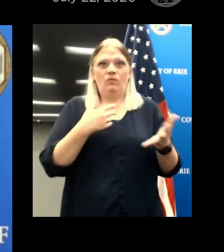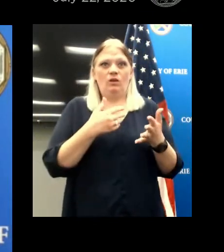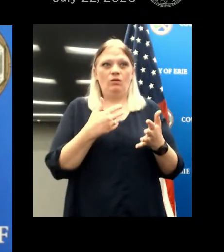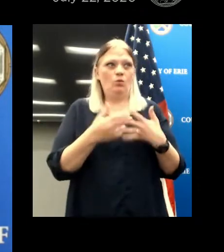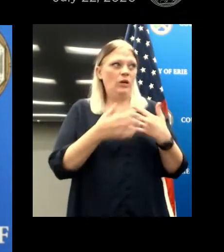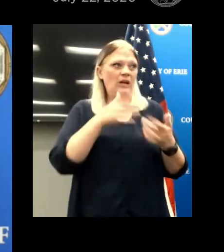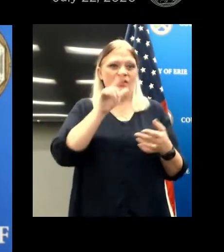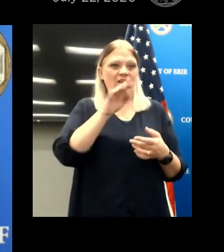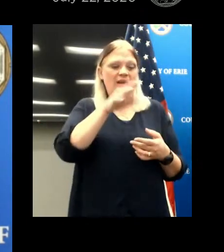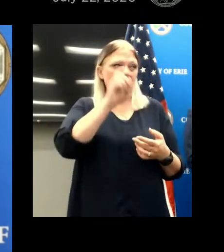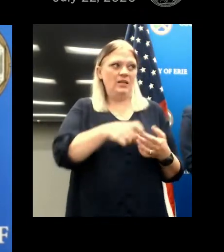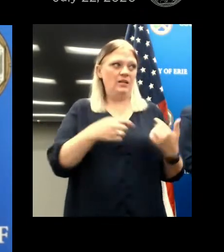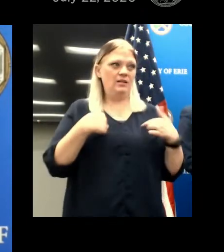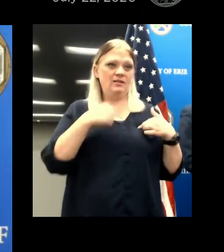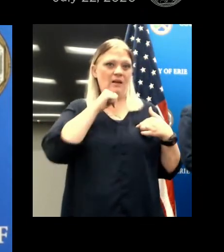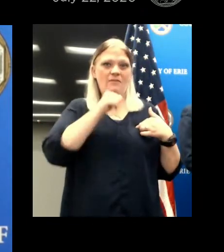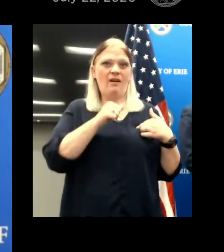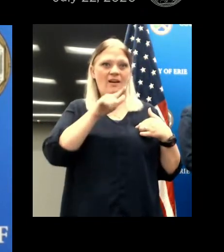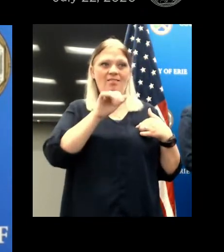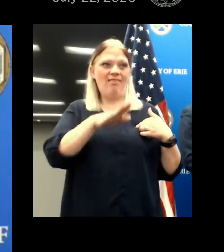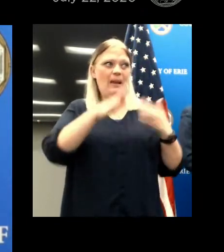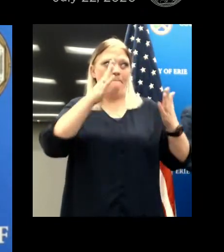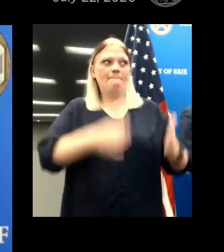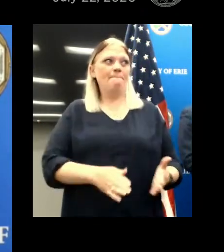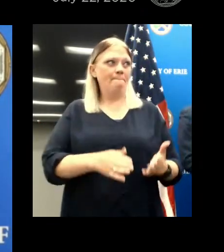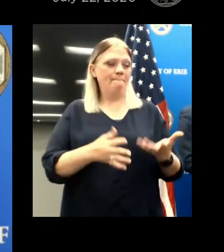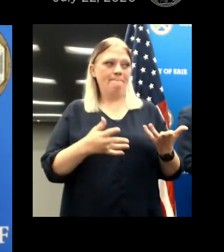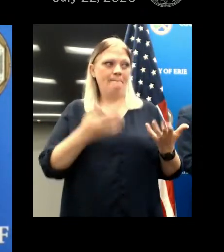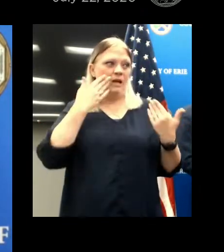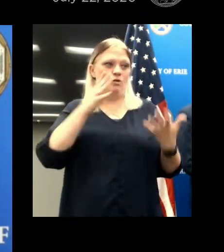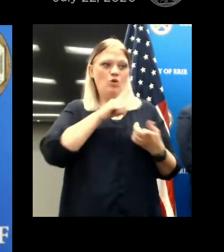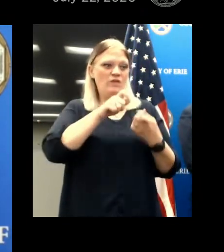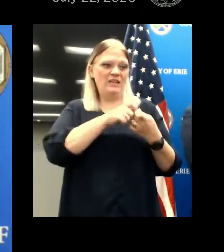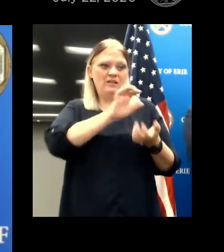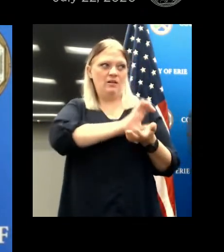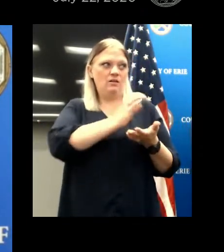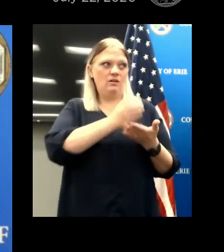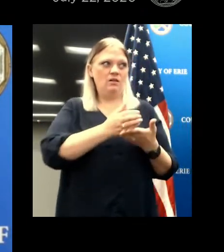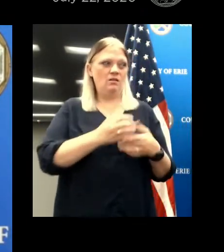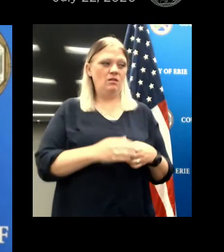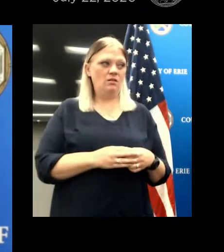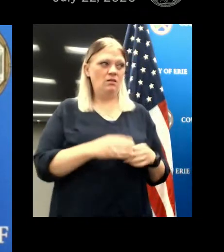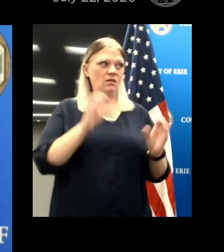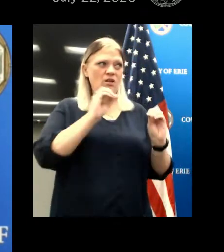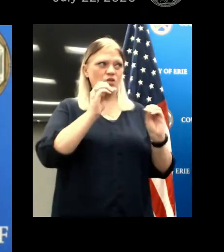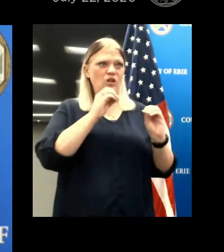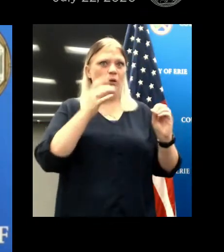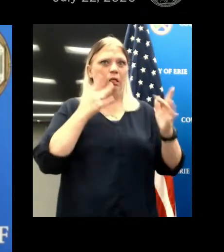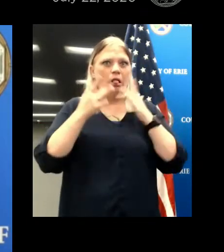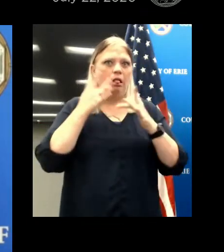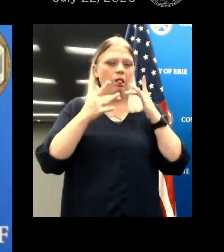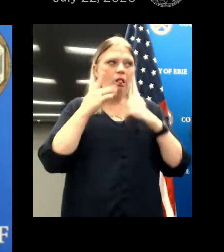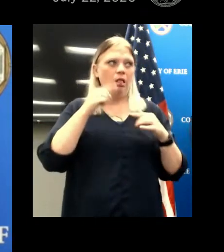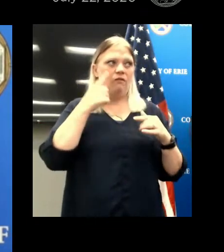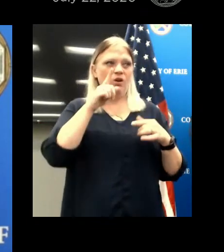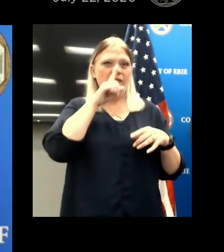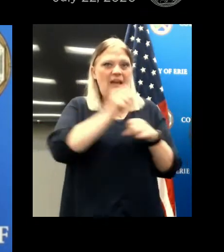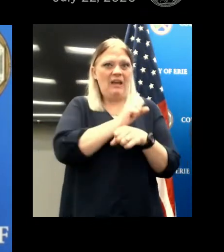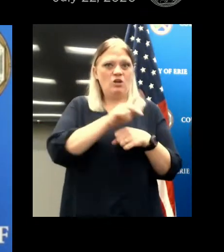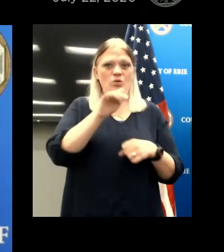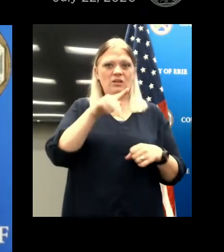the lab needs. Again, I'm not a laboratorian, so I don't know the exact volume. And there isn't any shortage in terms of the actual swab